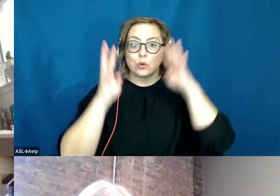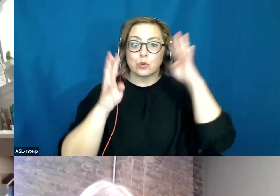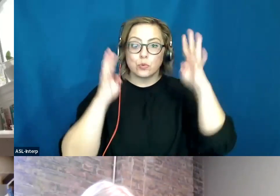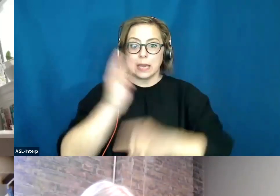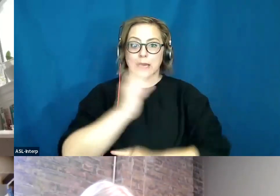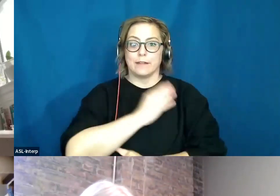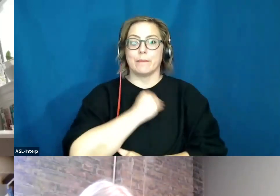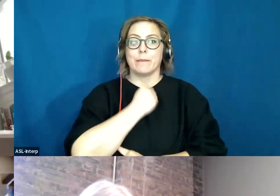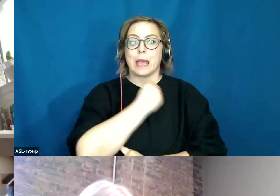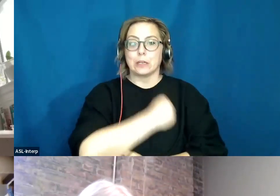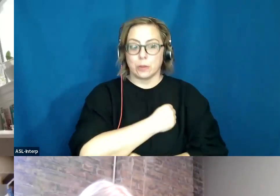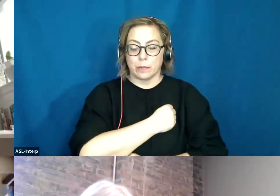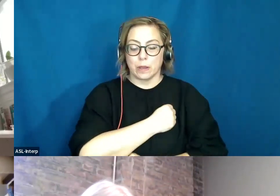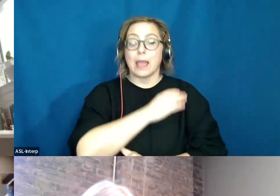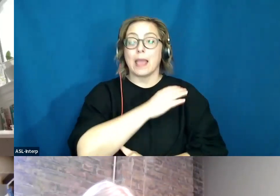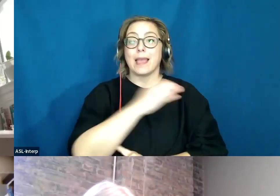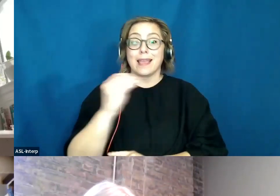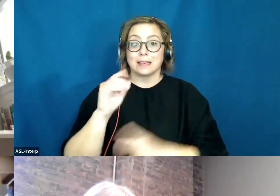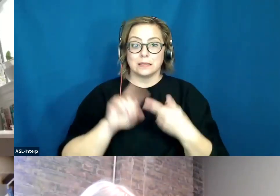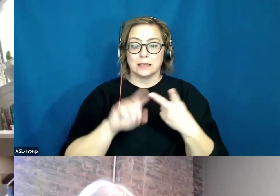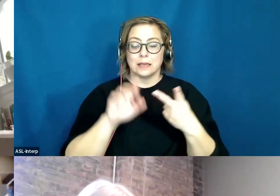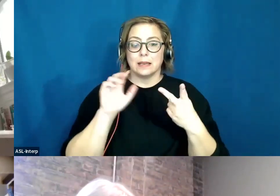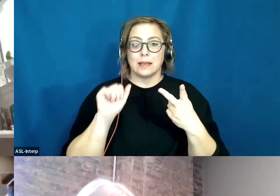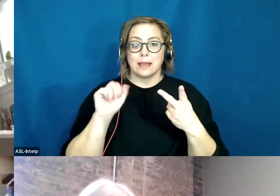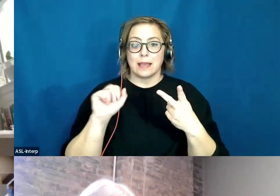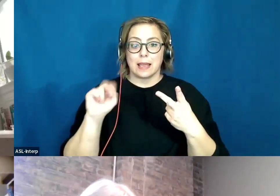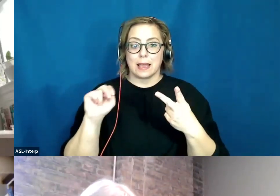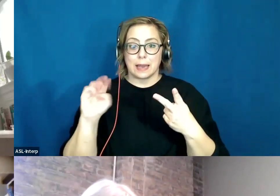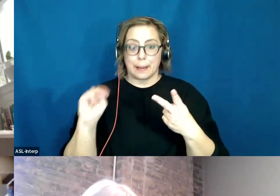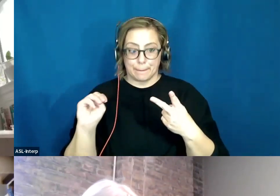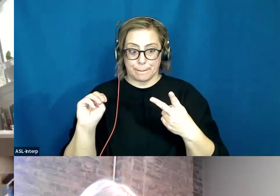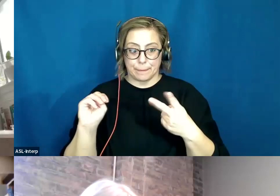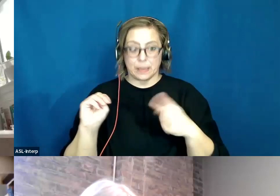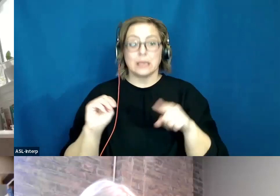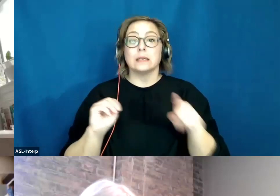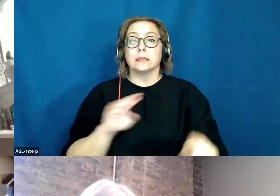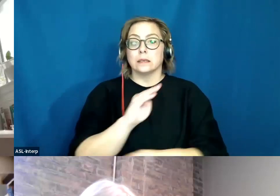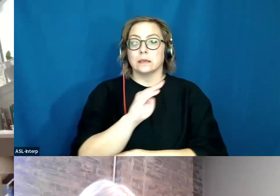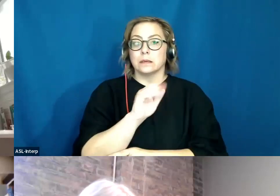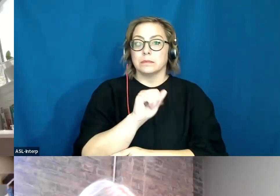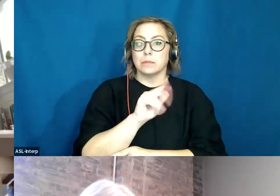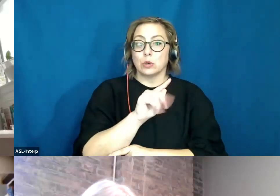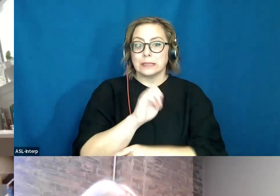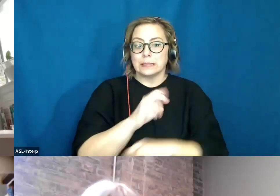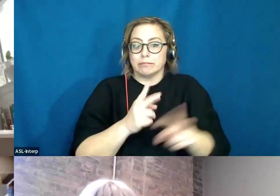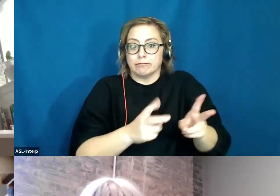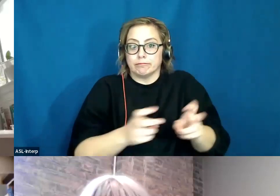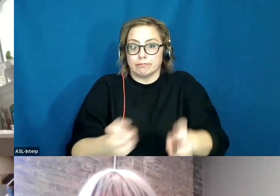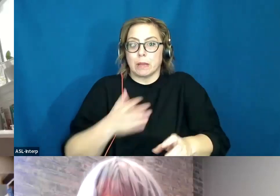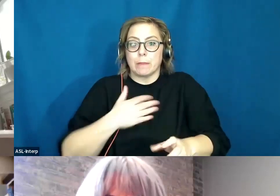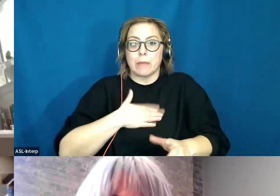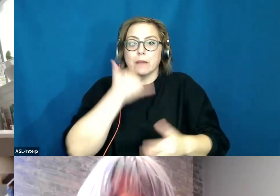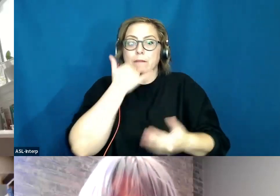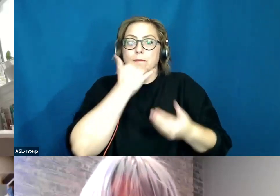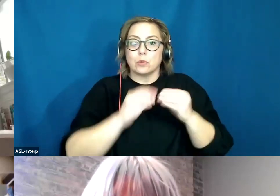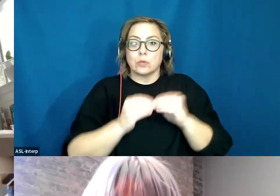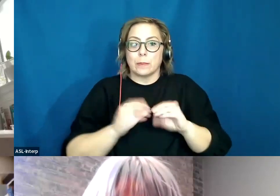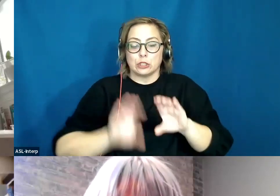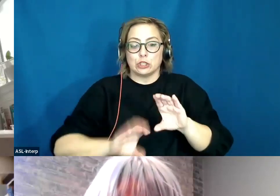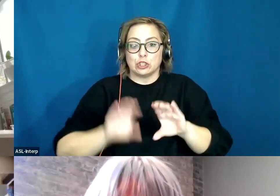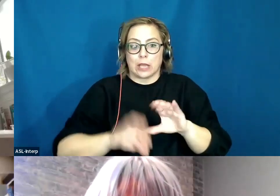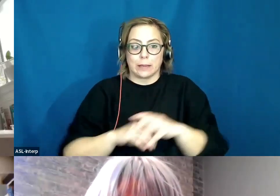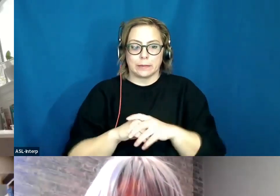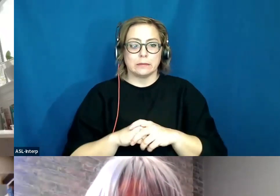and AANM as well. I'm just putting my phone number in the chat. Will the chat